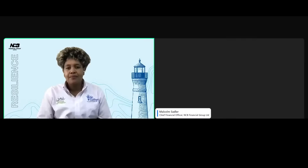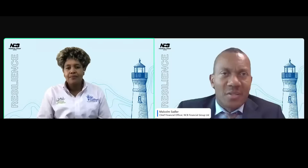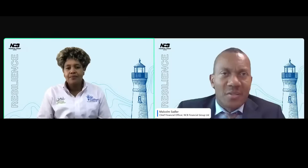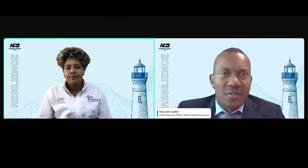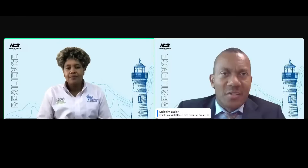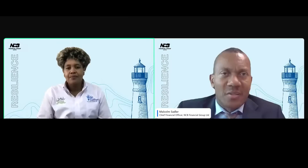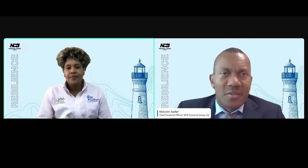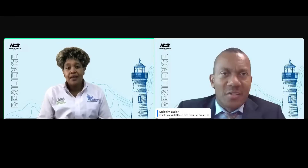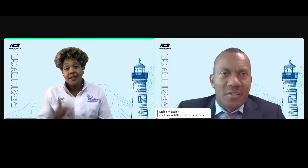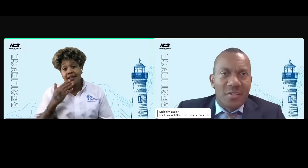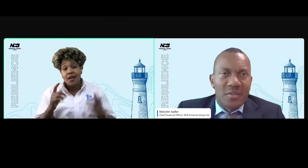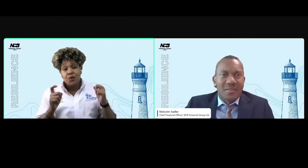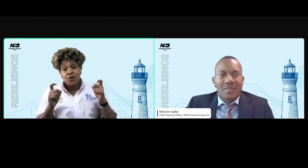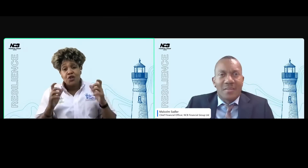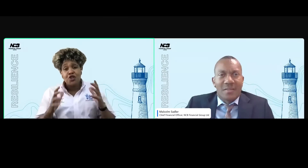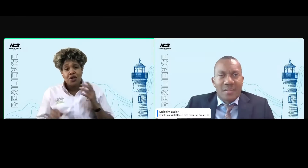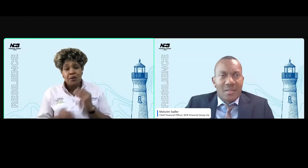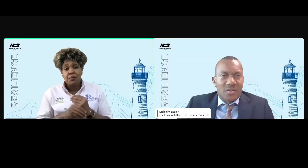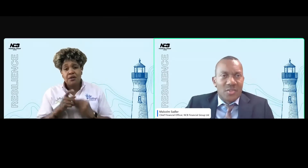Thank you, Chairman,